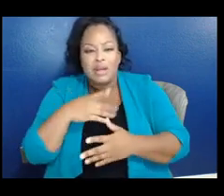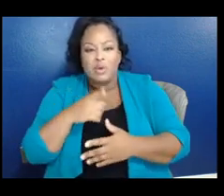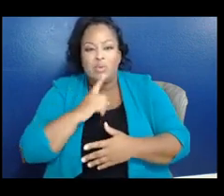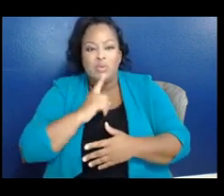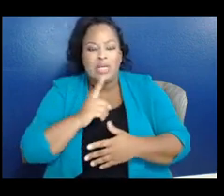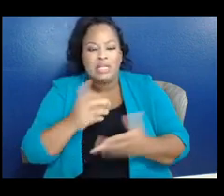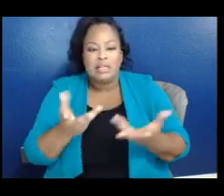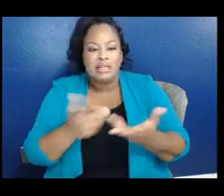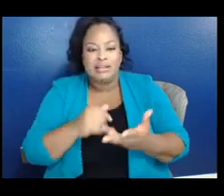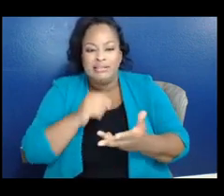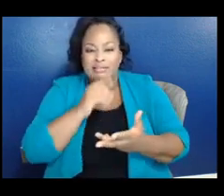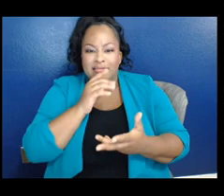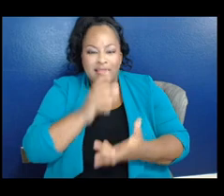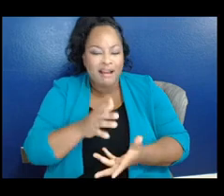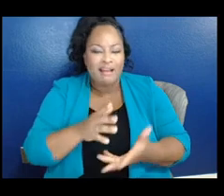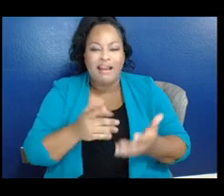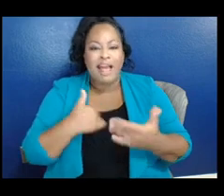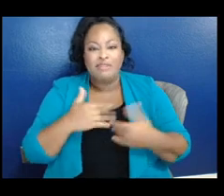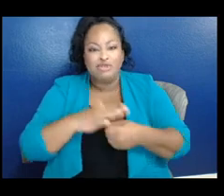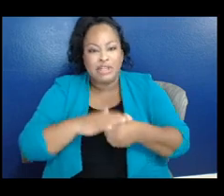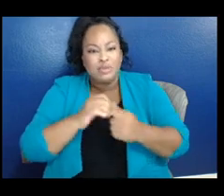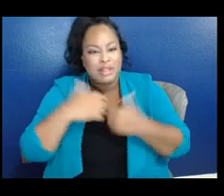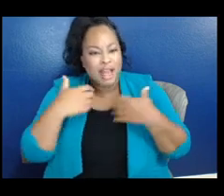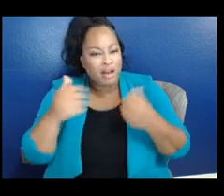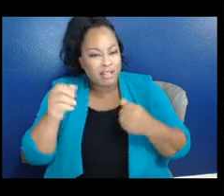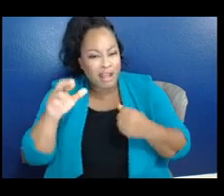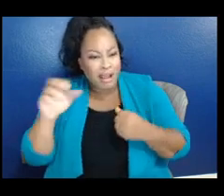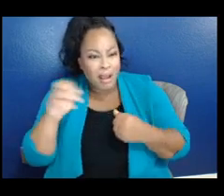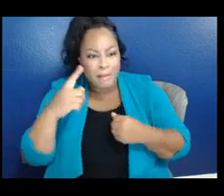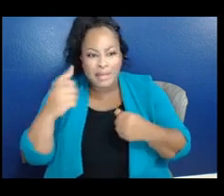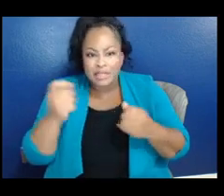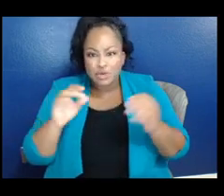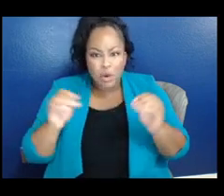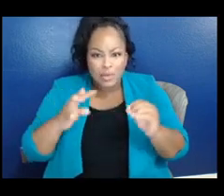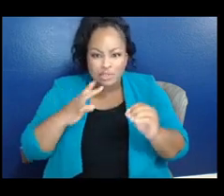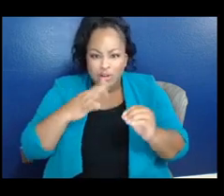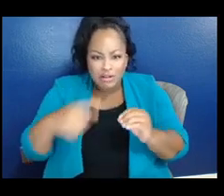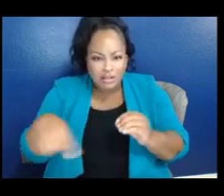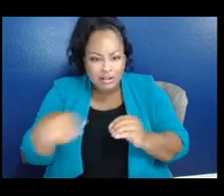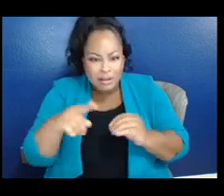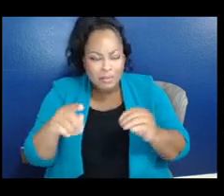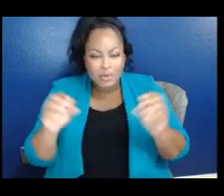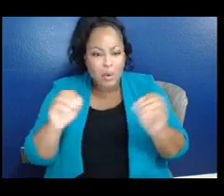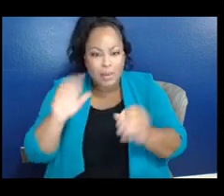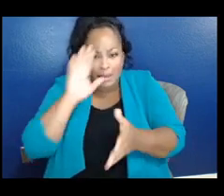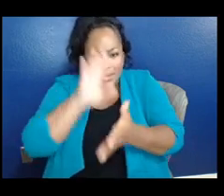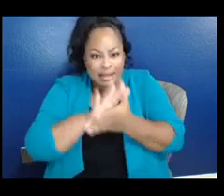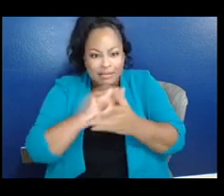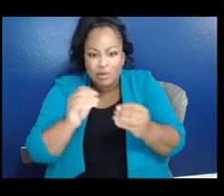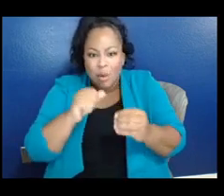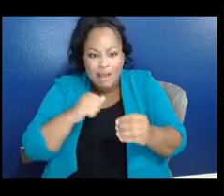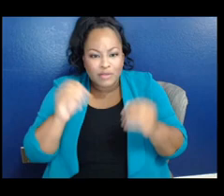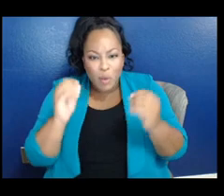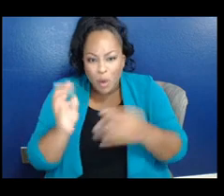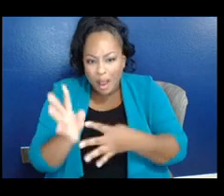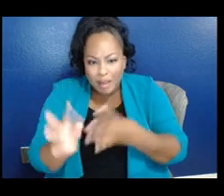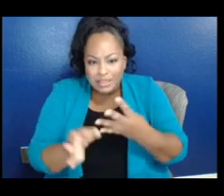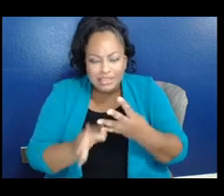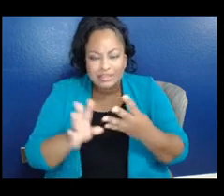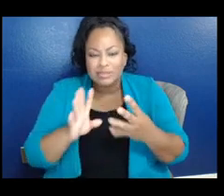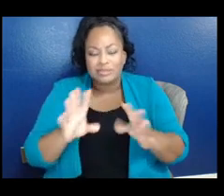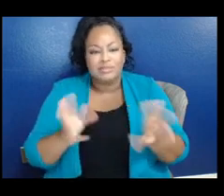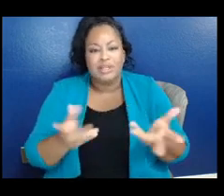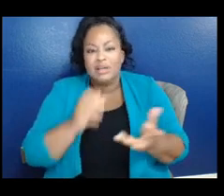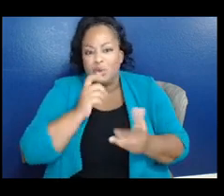a distrust with the healthcare environment because they haven't been spoken to, believed, they haven't been given options